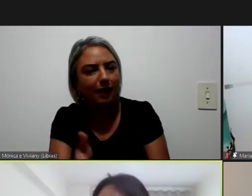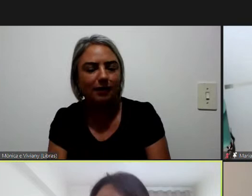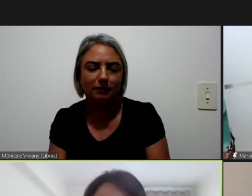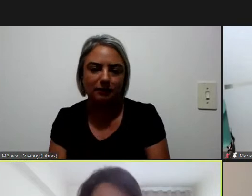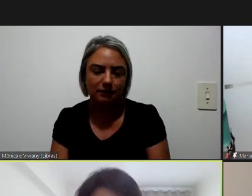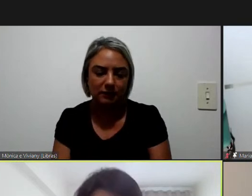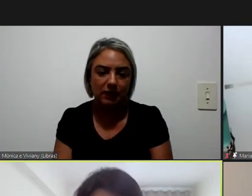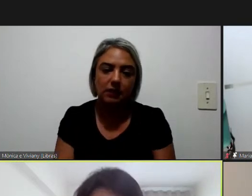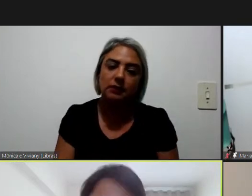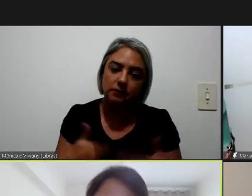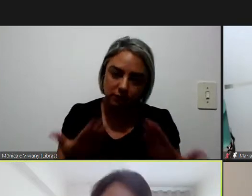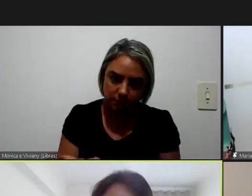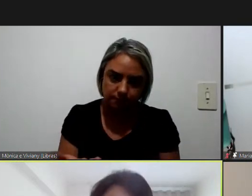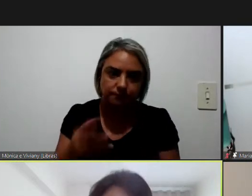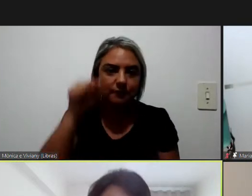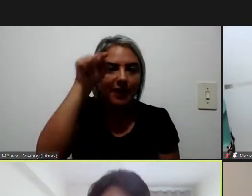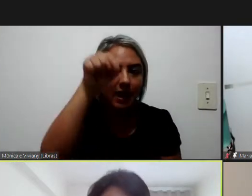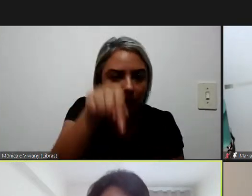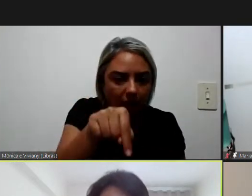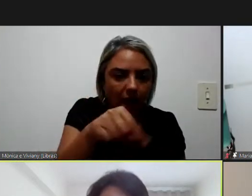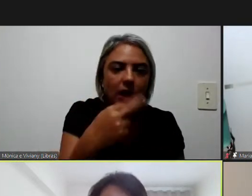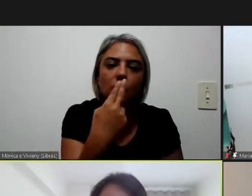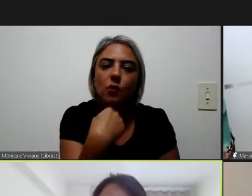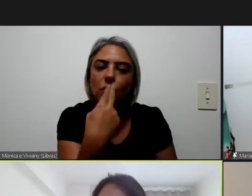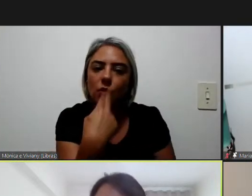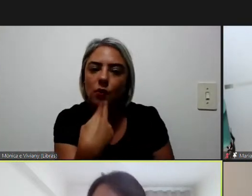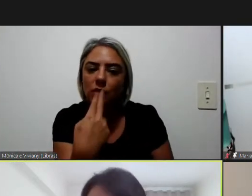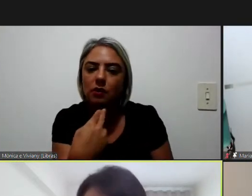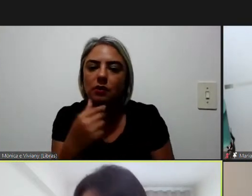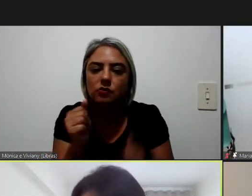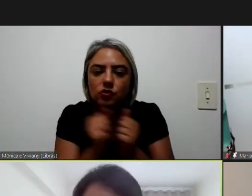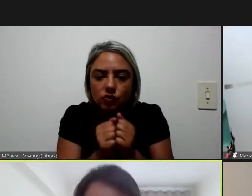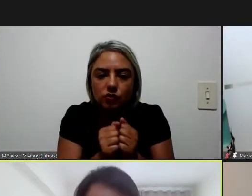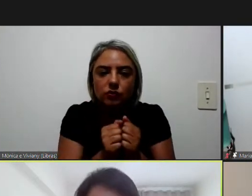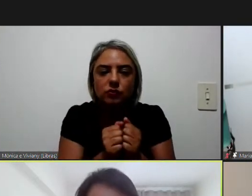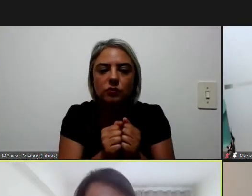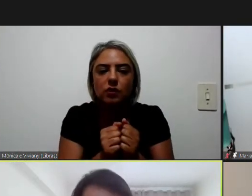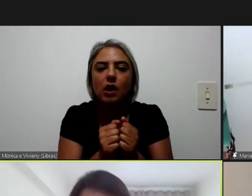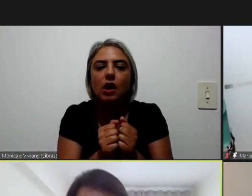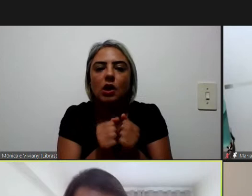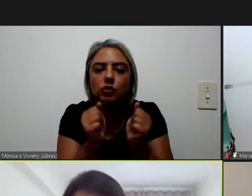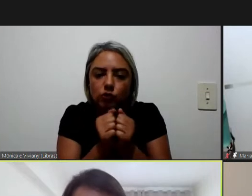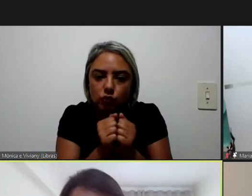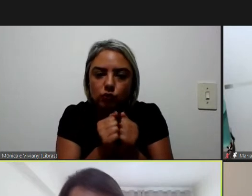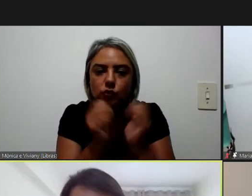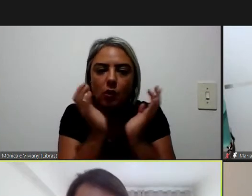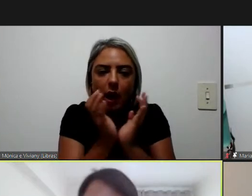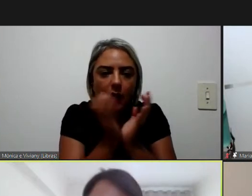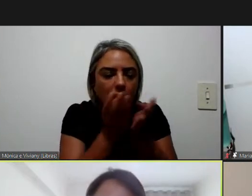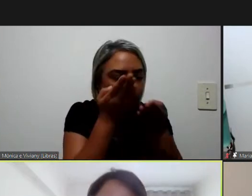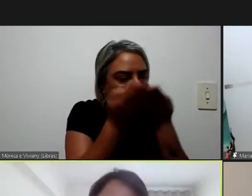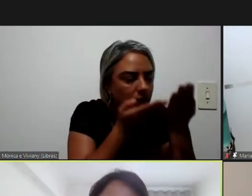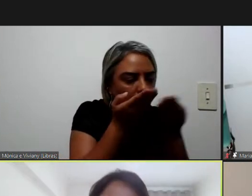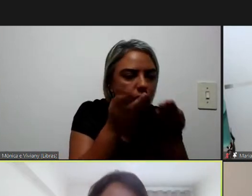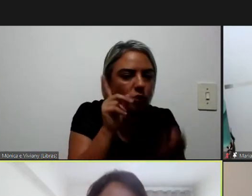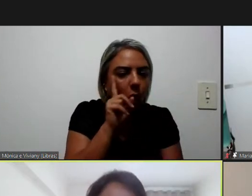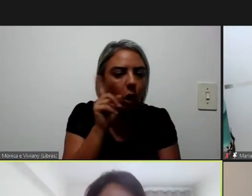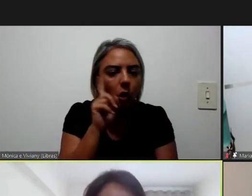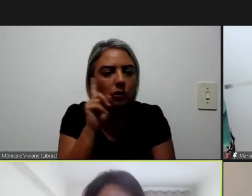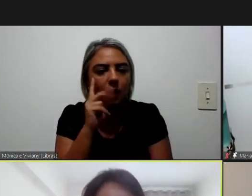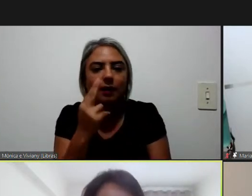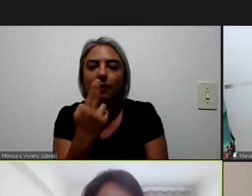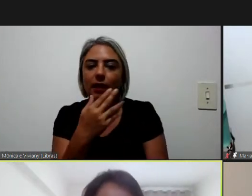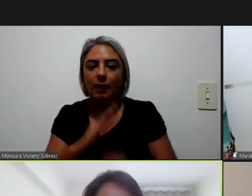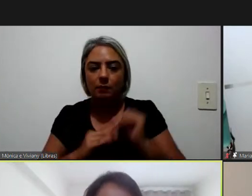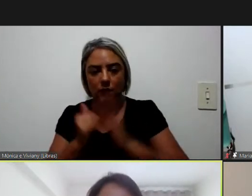is every day there in the unit. So it's there that the dietitian needs to be. It is with the team that takes care of